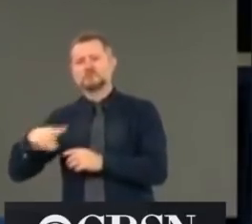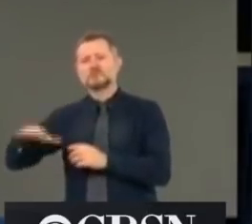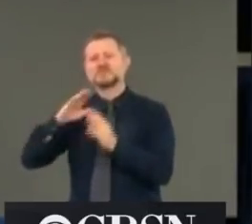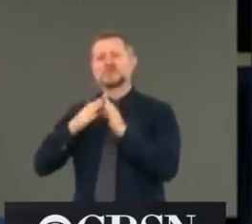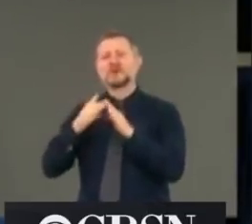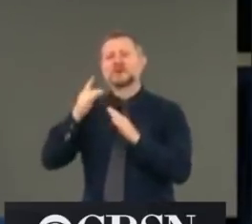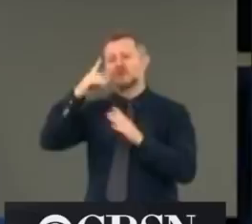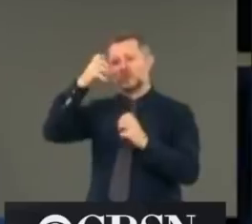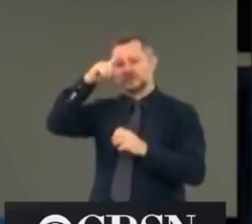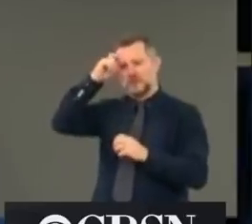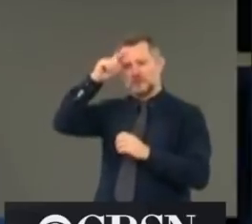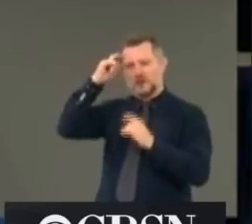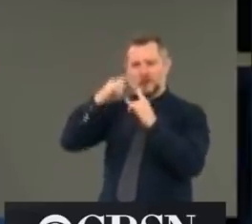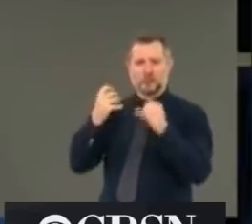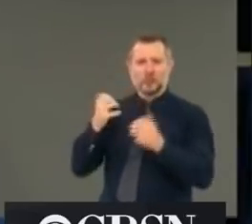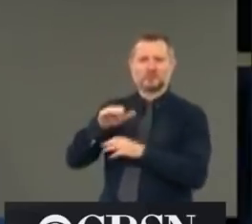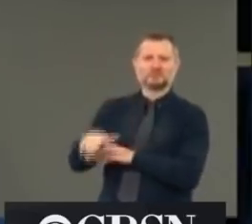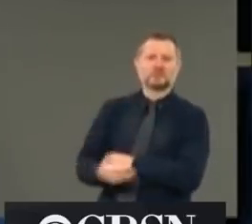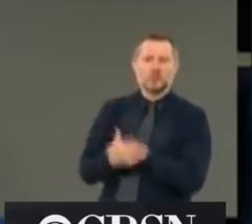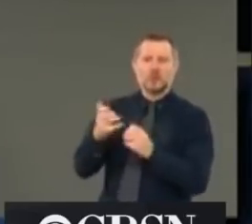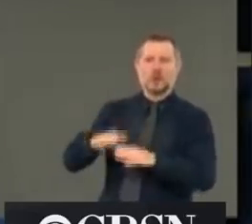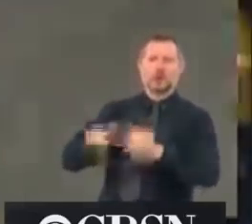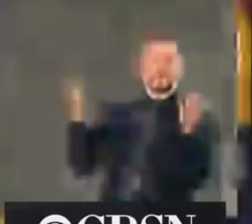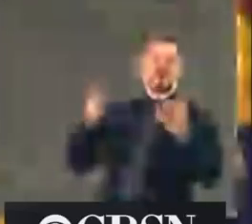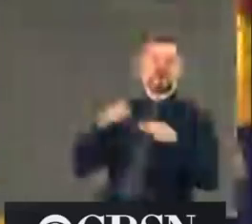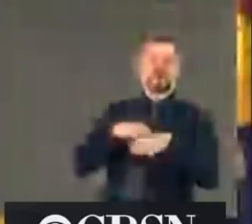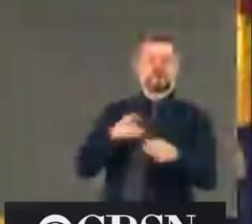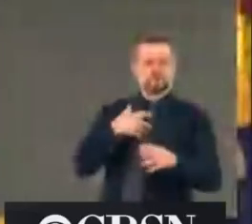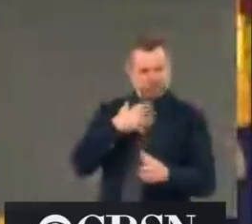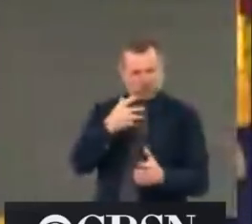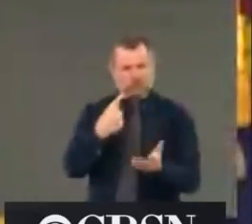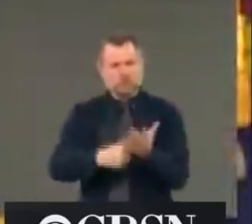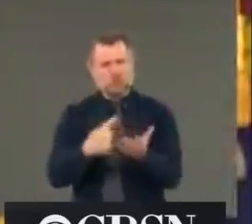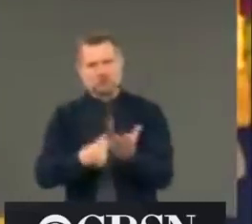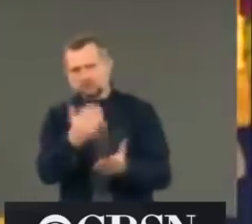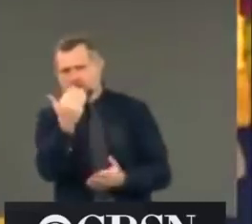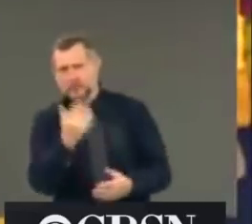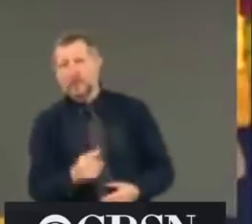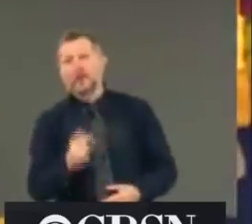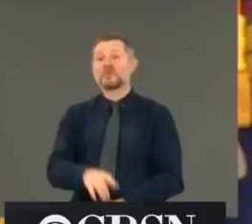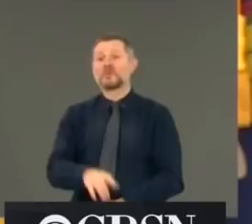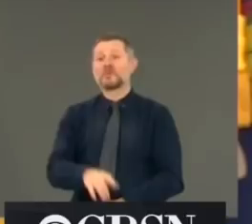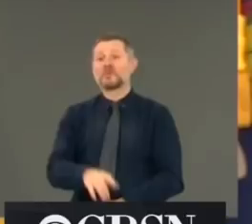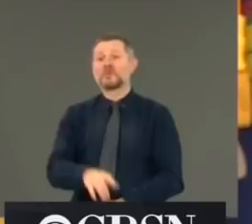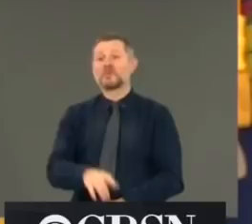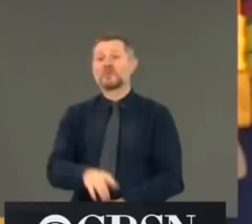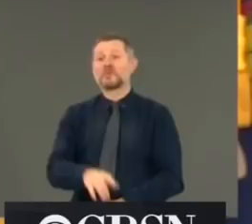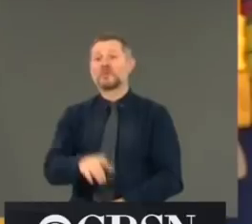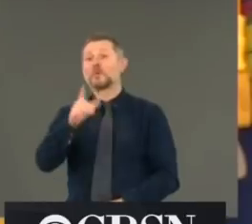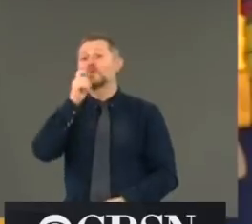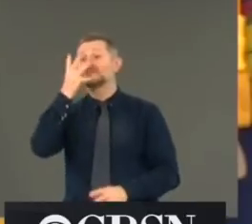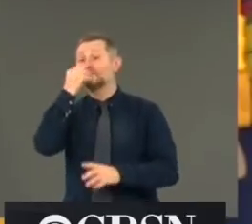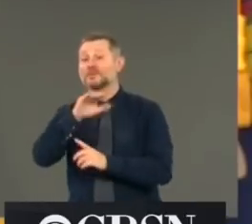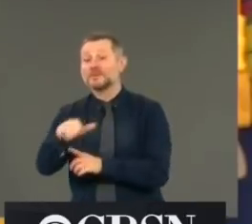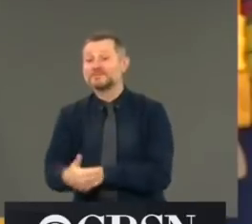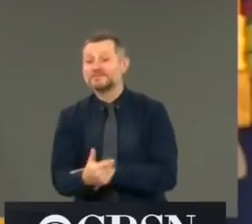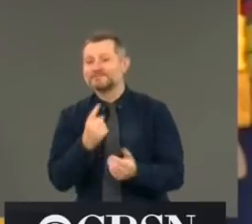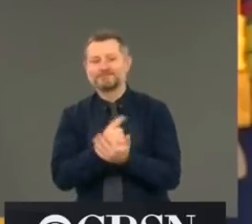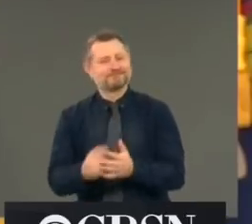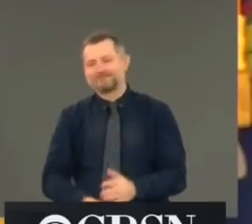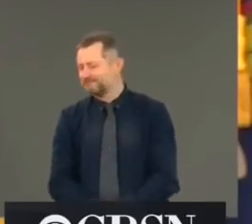stayed open, the day camps. Can you address that? Yes, sleepaway camps, look, all of this is a balance,